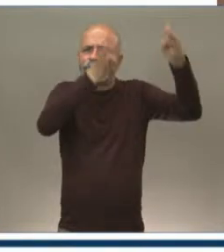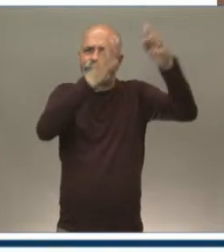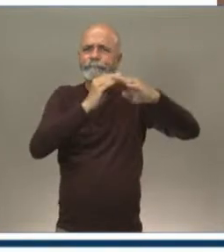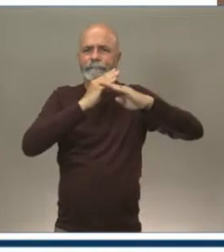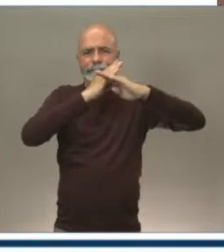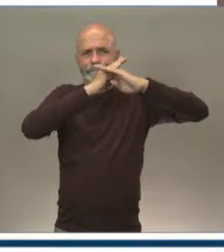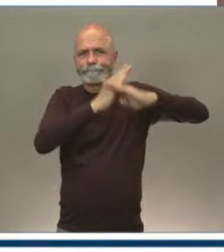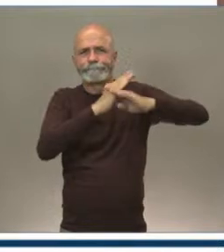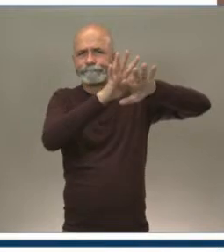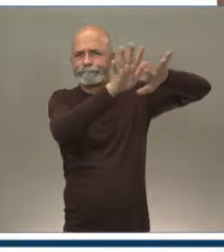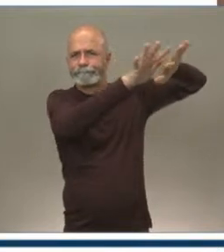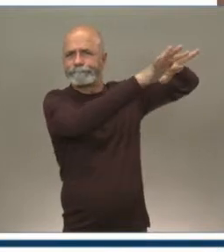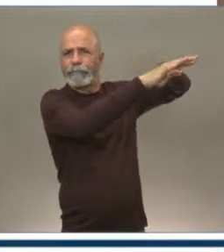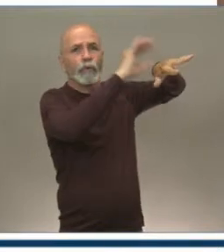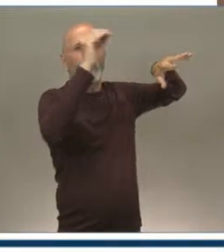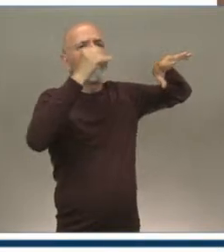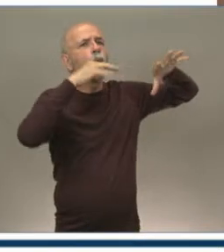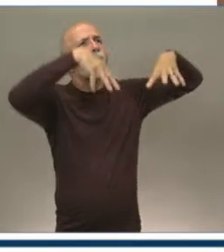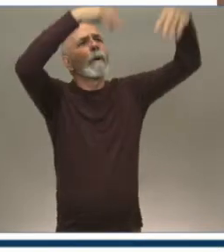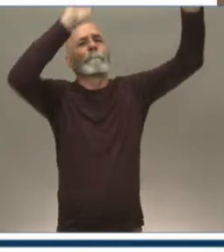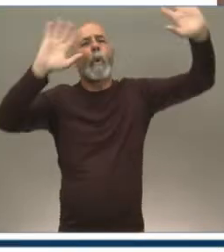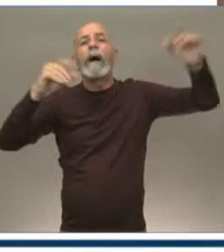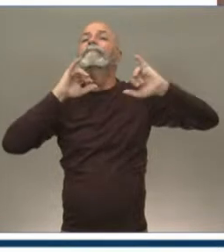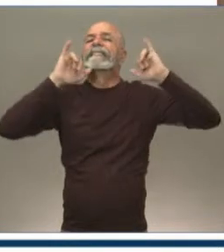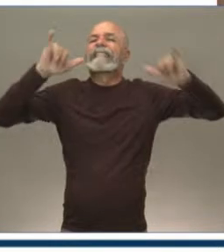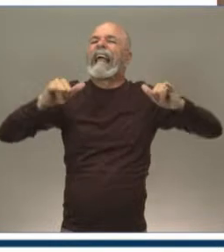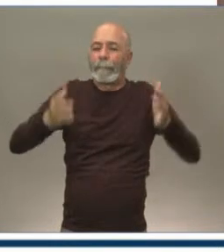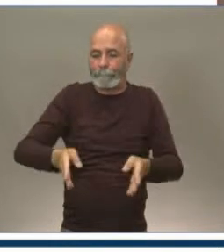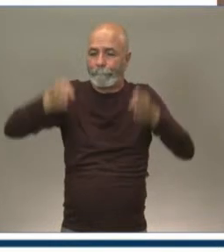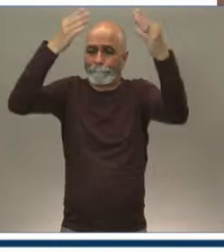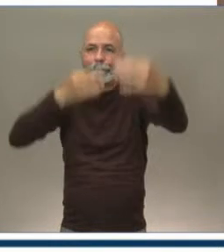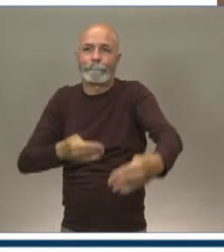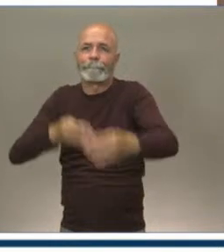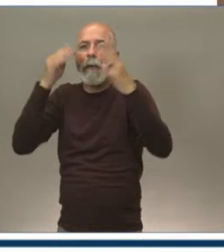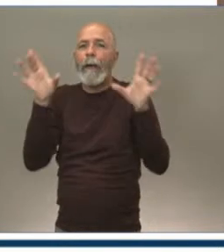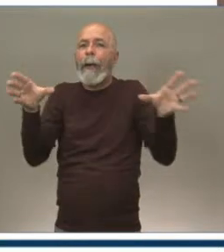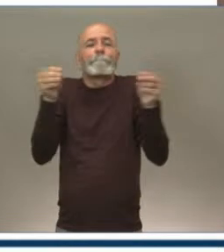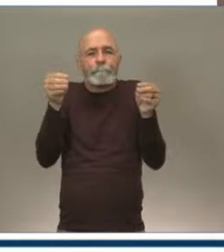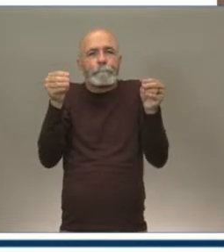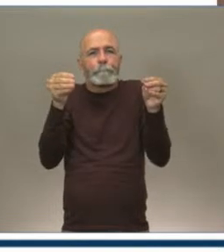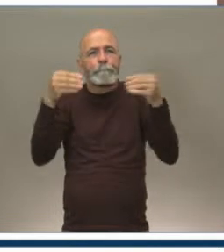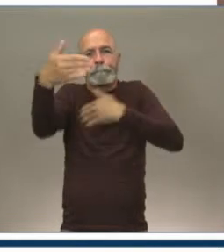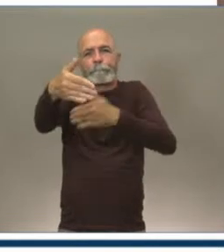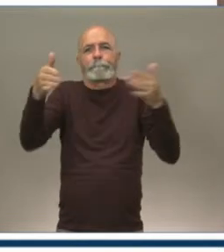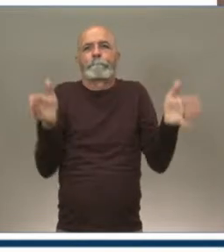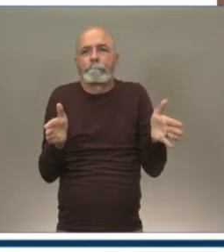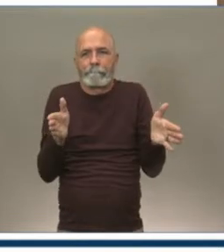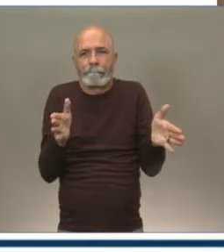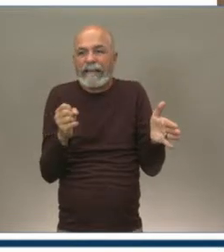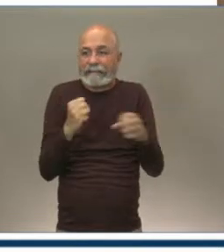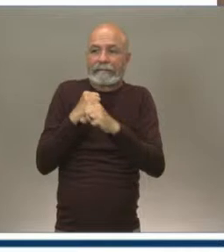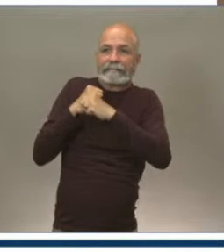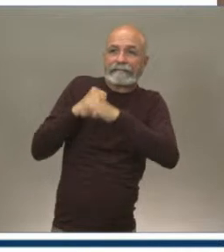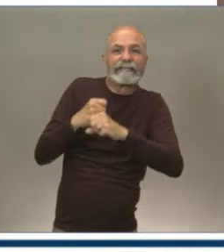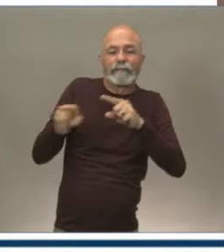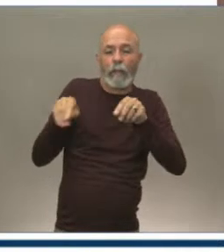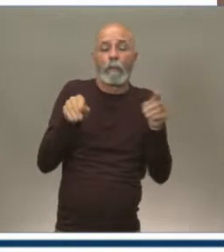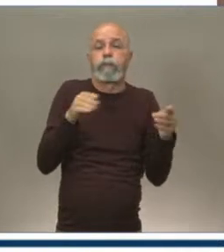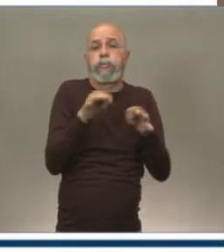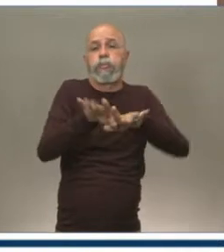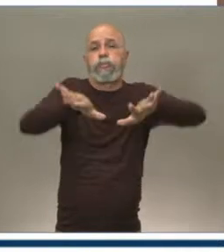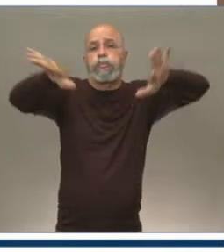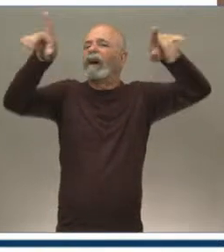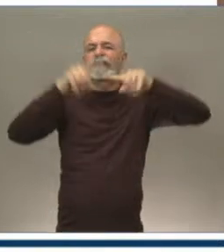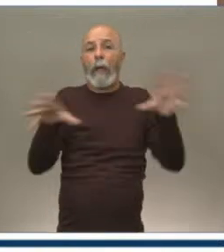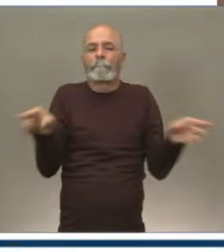changing the ventilation, but creating physical barriers between spaces so that we could limit spread. And in terms of our